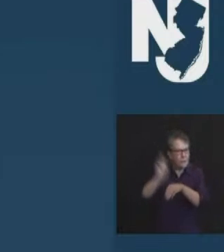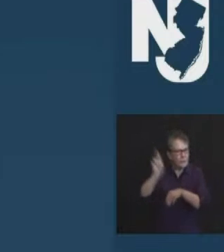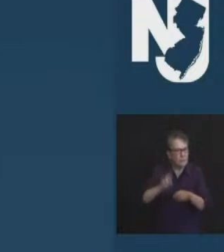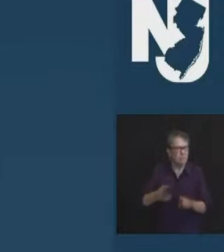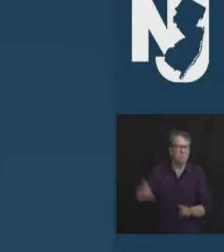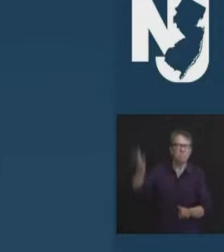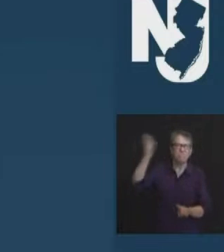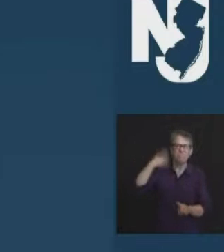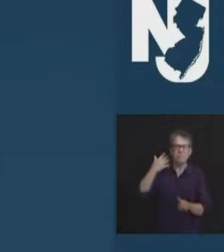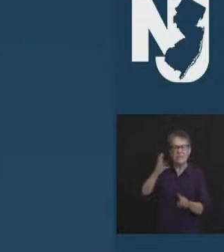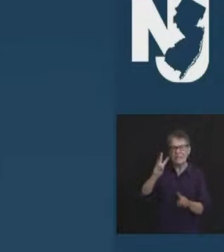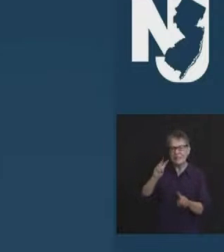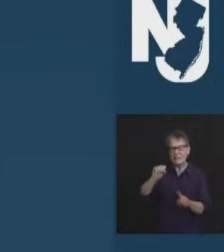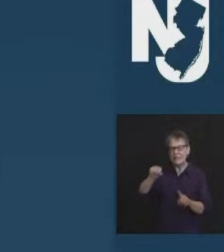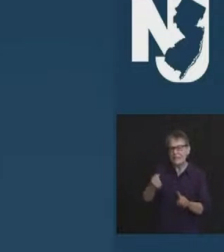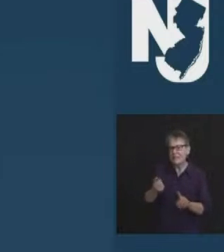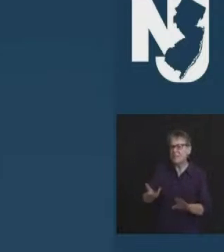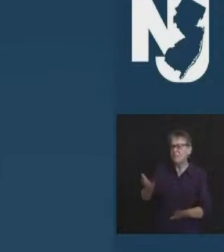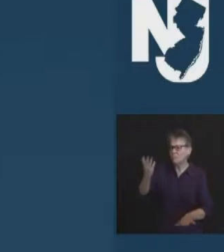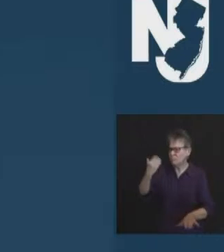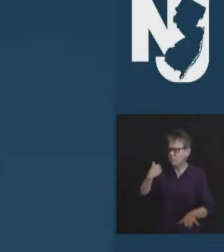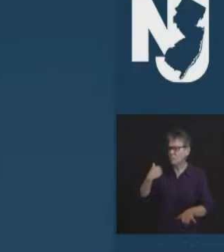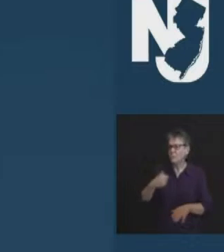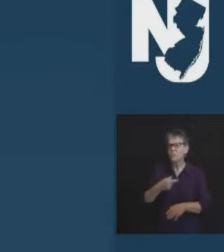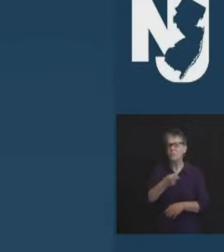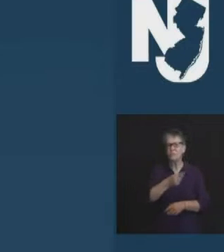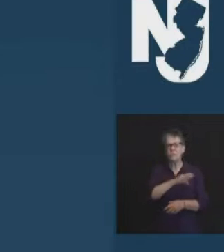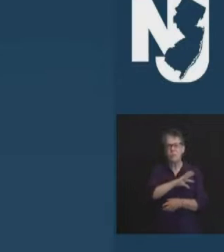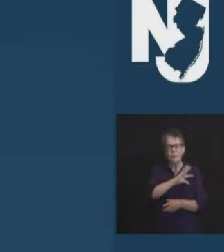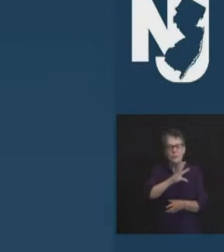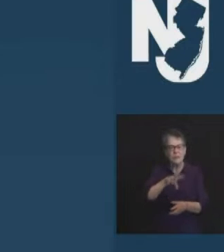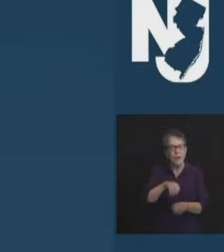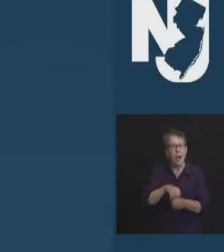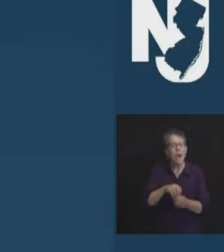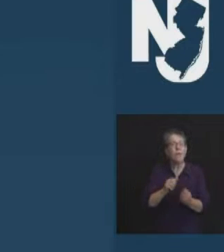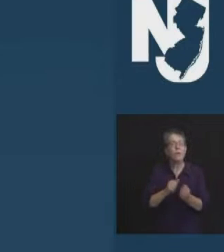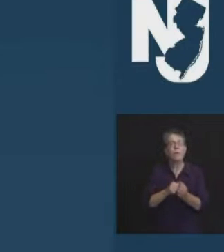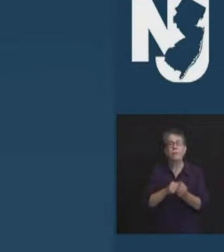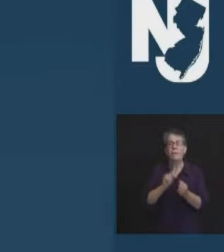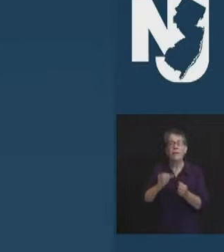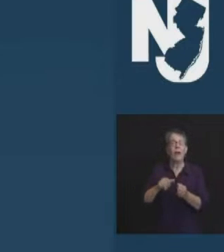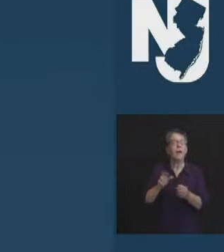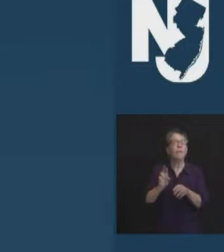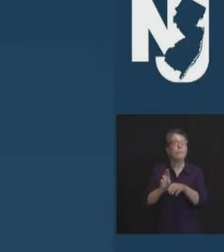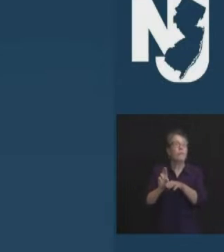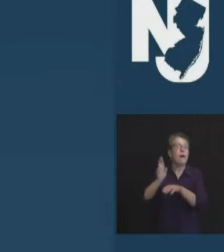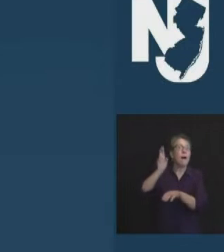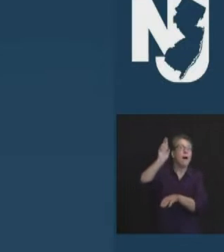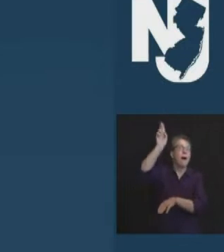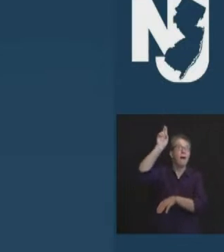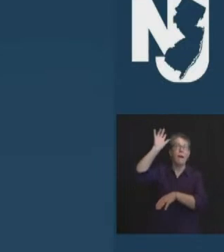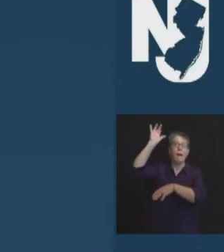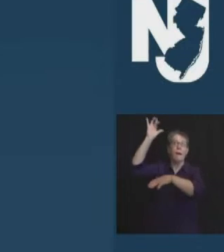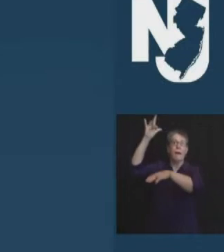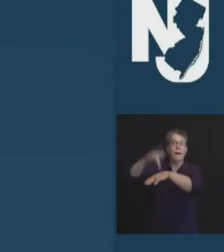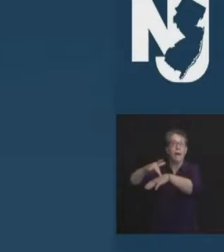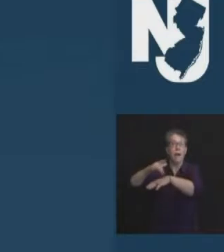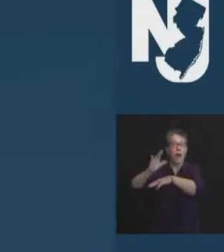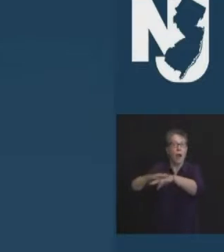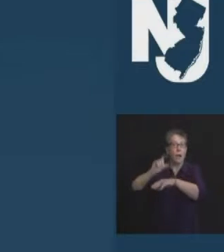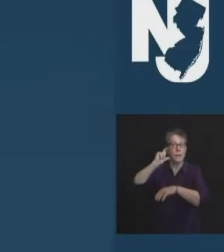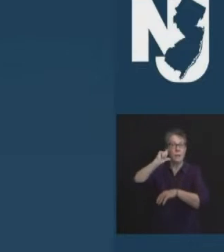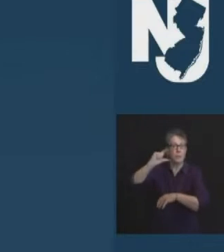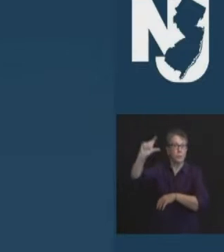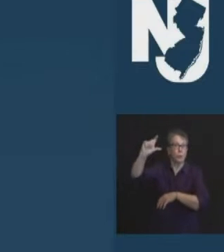first moon landing. Back home in New Jersey, along with his ham radio passion, Mike was an avid boater and was an